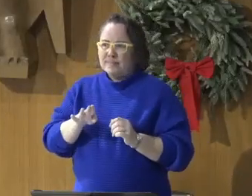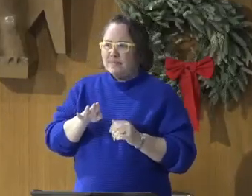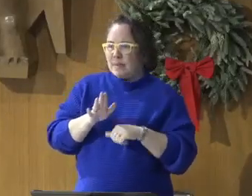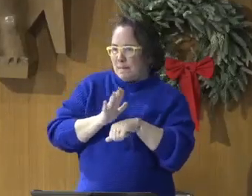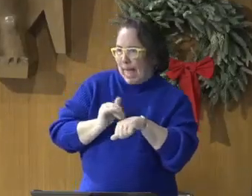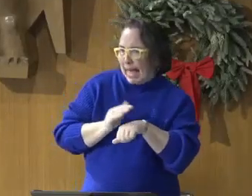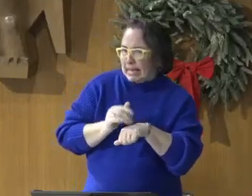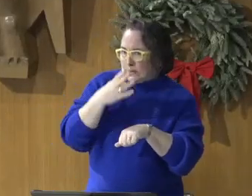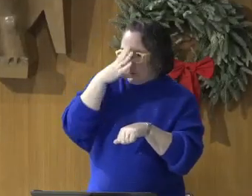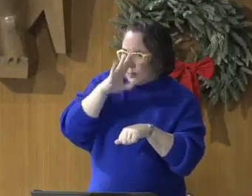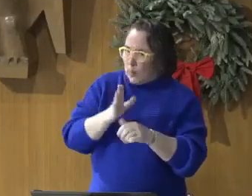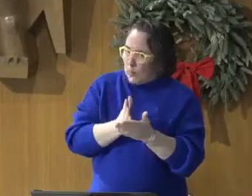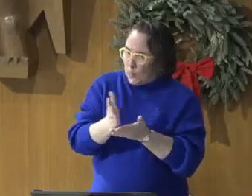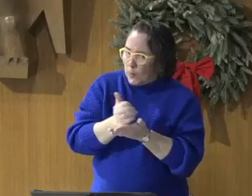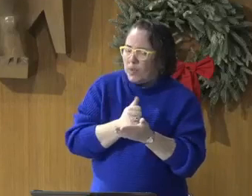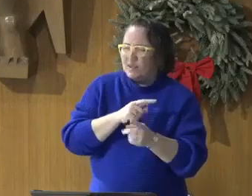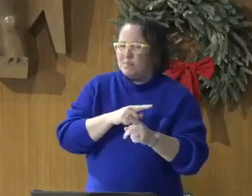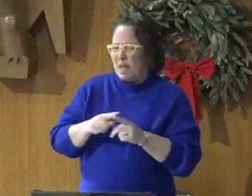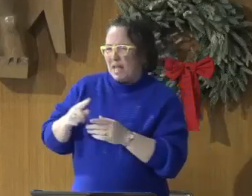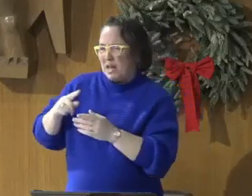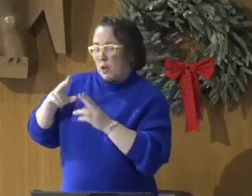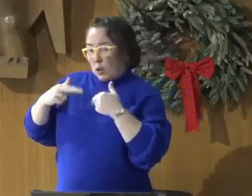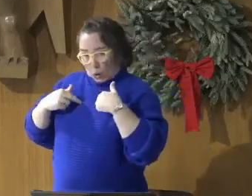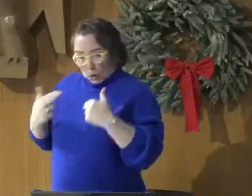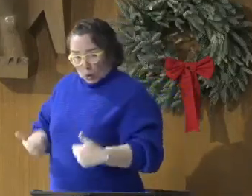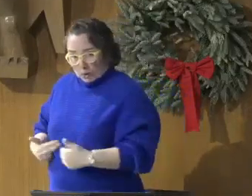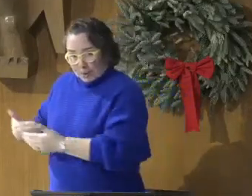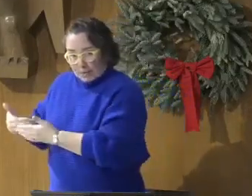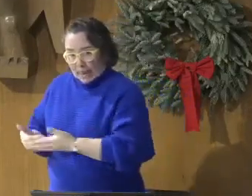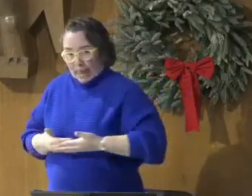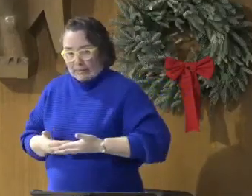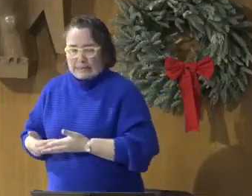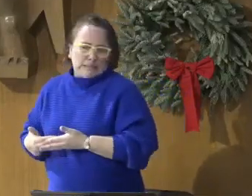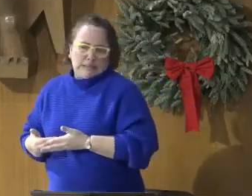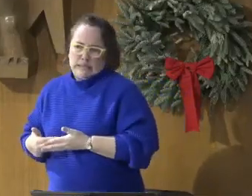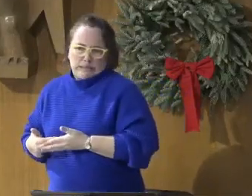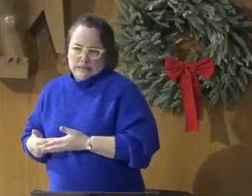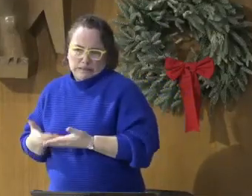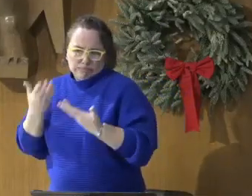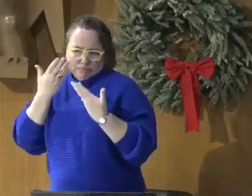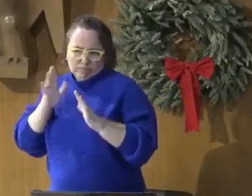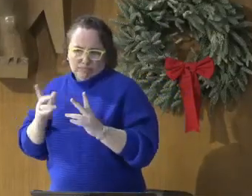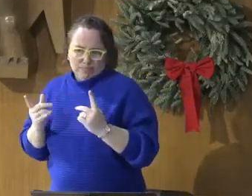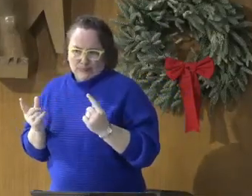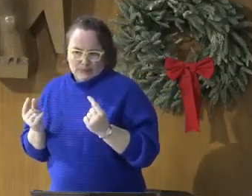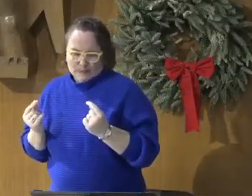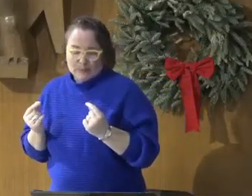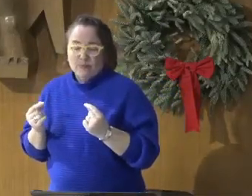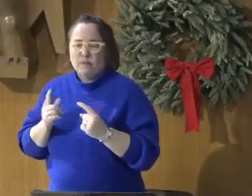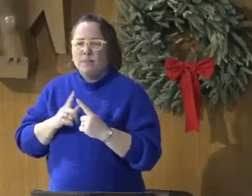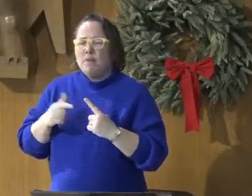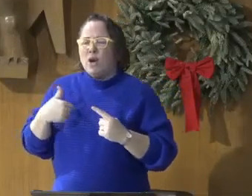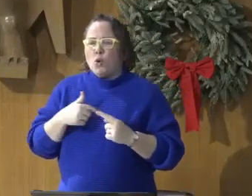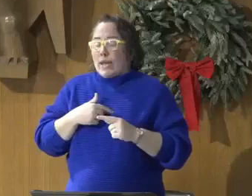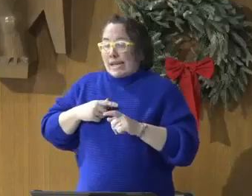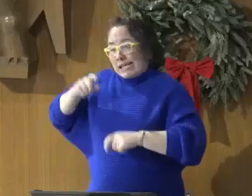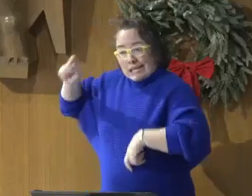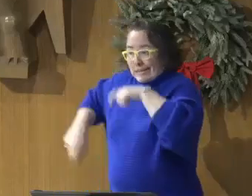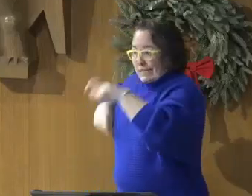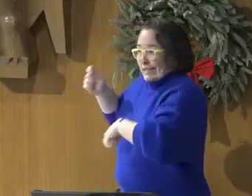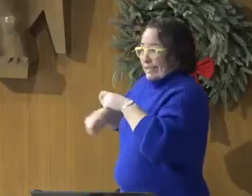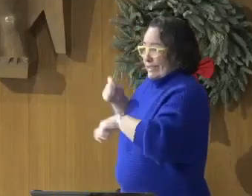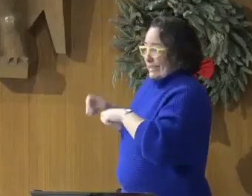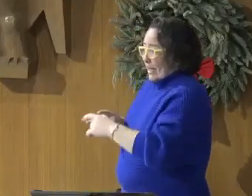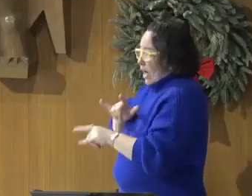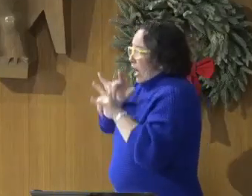but we were unsure when it came to the human ones. Nonetheless, we ran excitedly